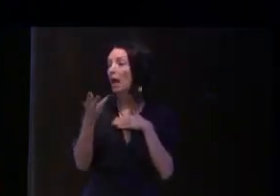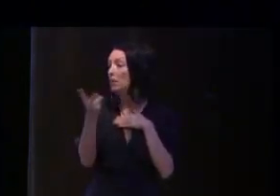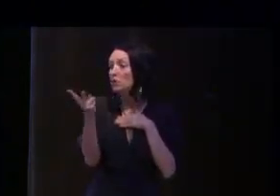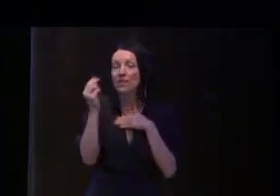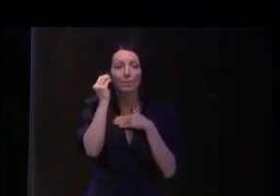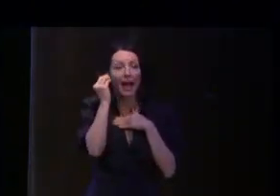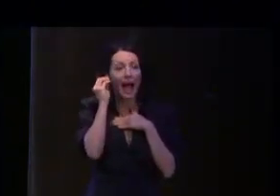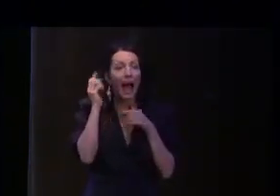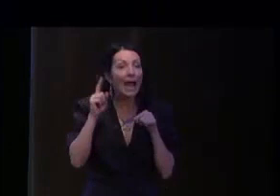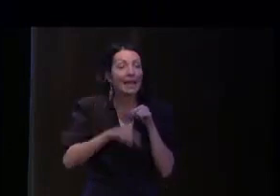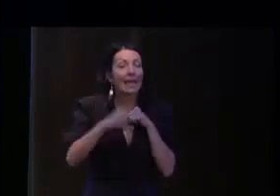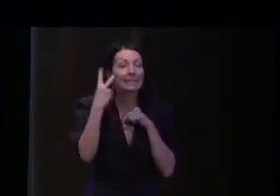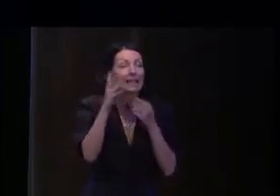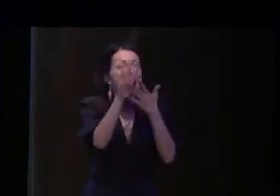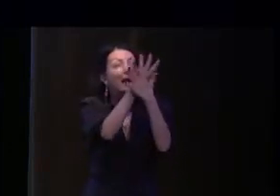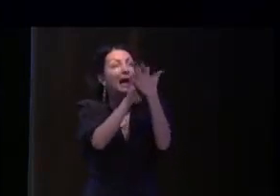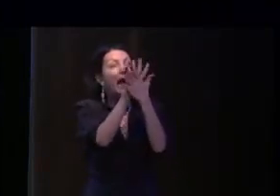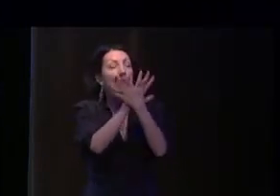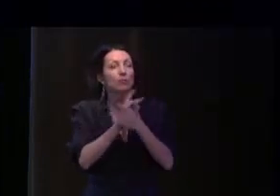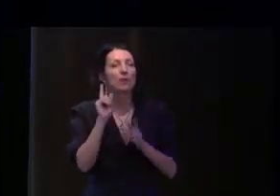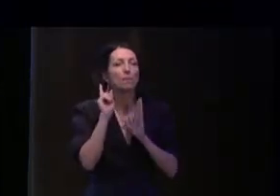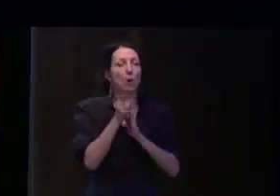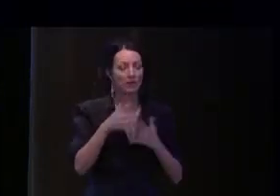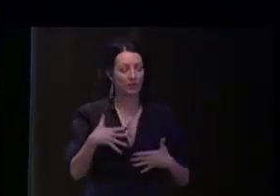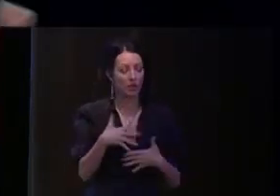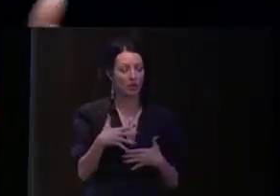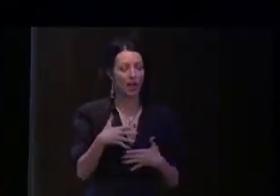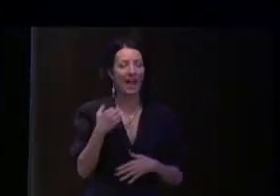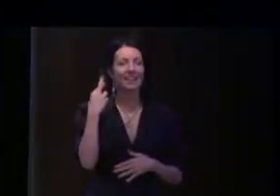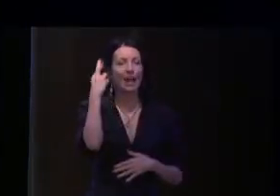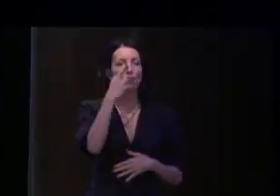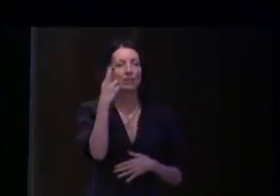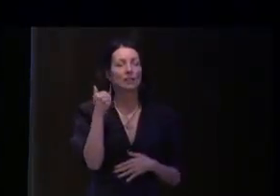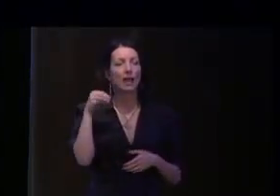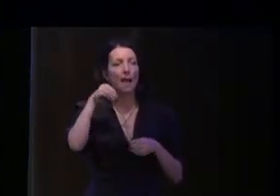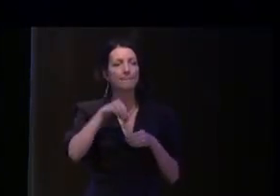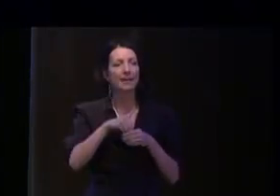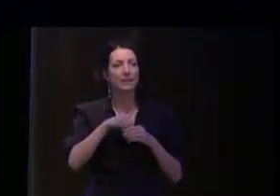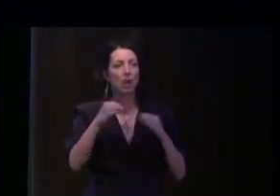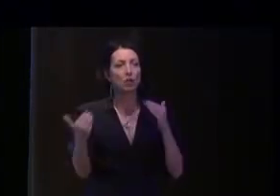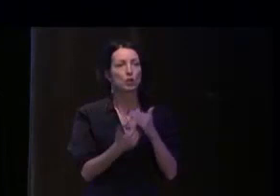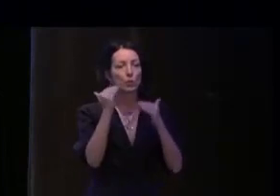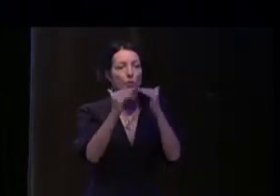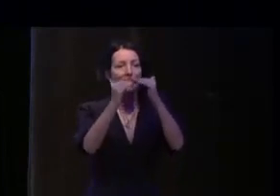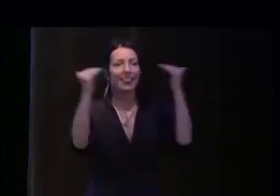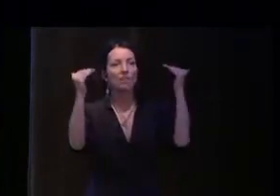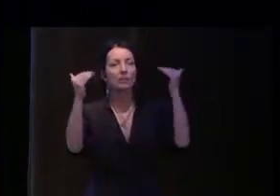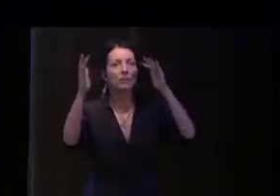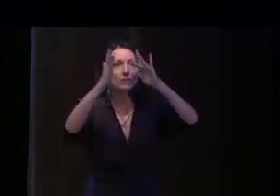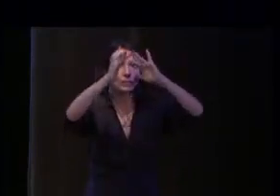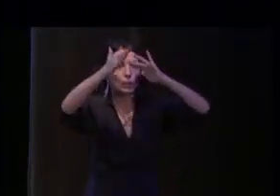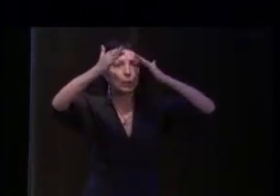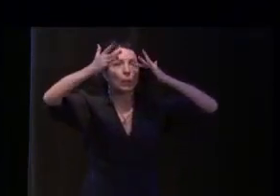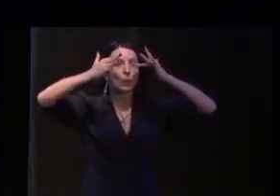And there was a moment of trepidation for a moment. And then I realized I was in this dynamic field of luminosity. It